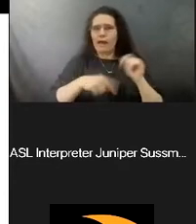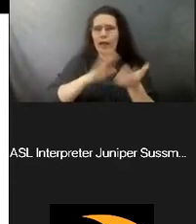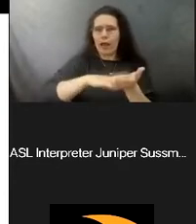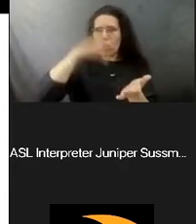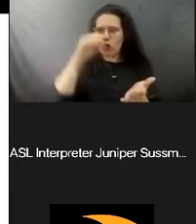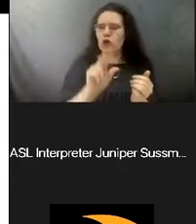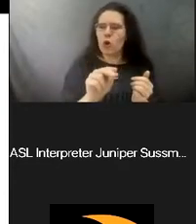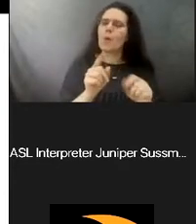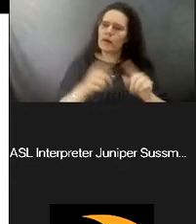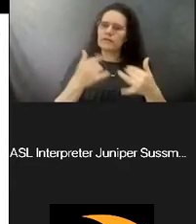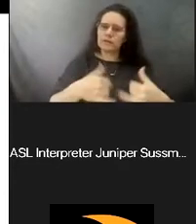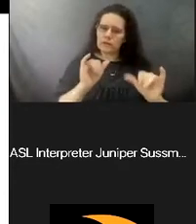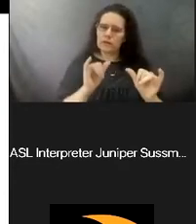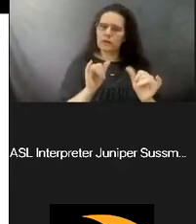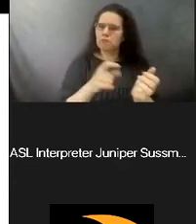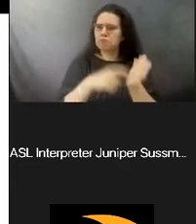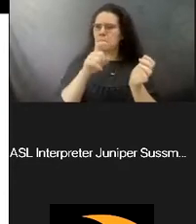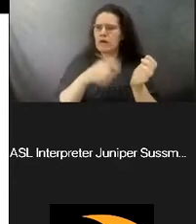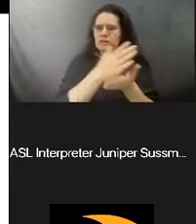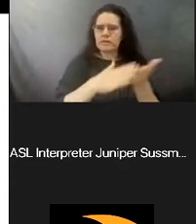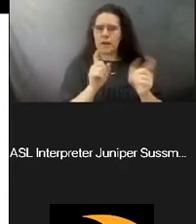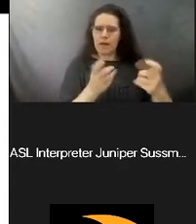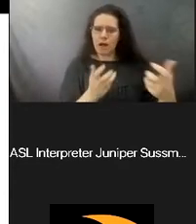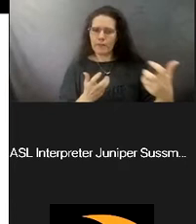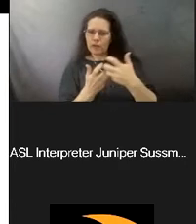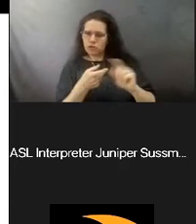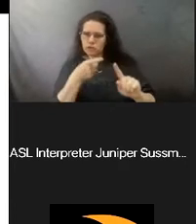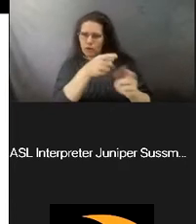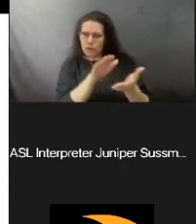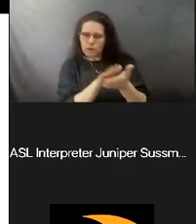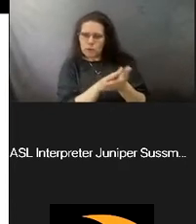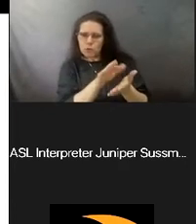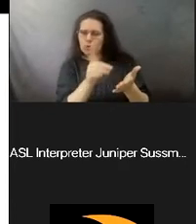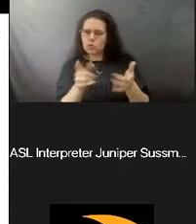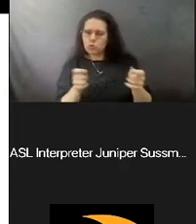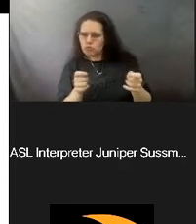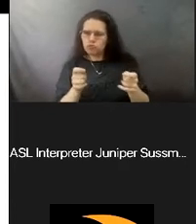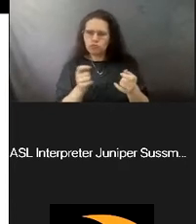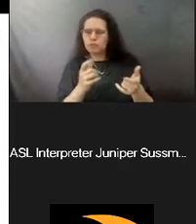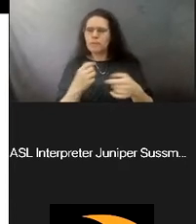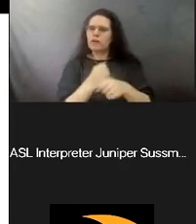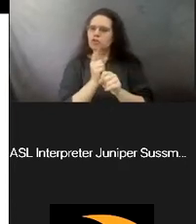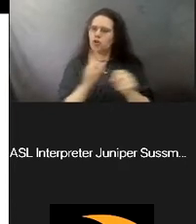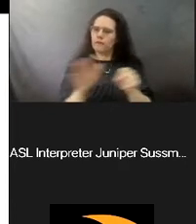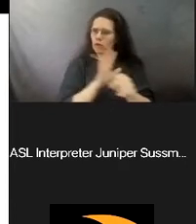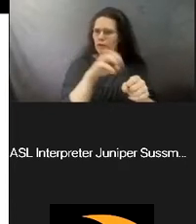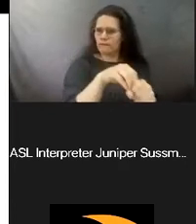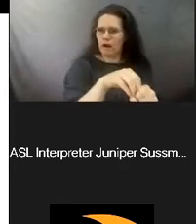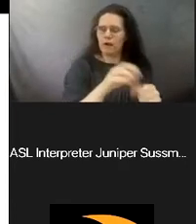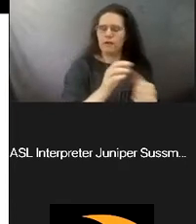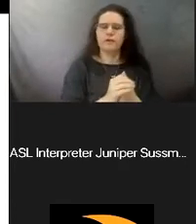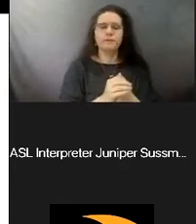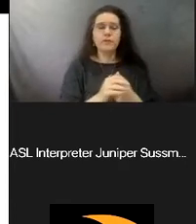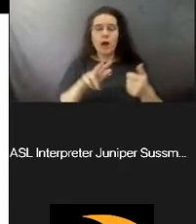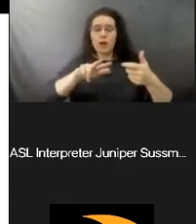accommodations from the school or the entity in order to manage that condition while the child participates. The third law that is listed